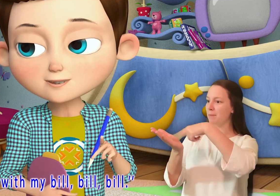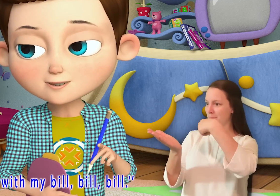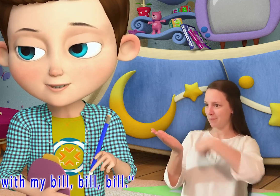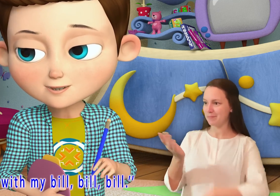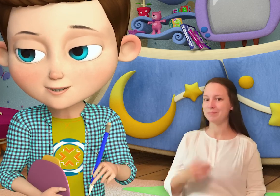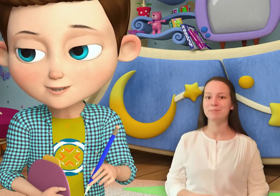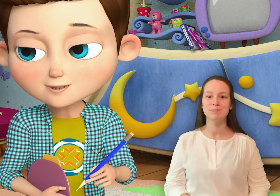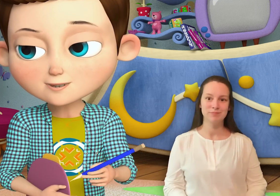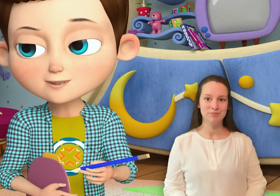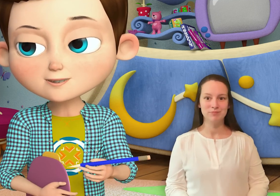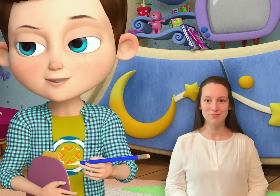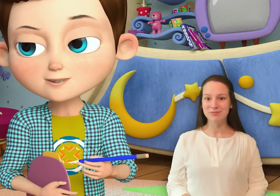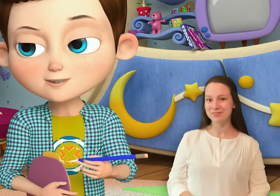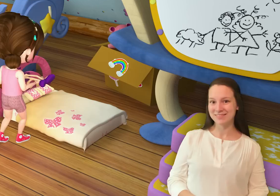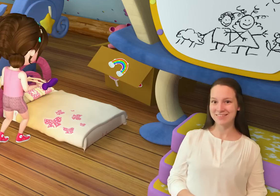bill bill